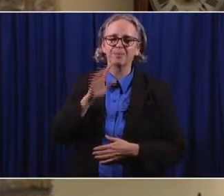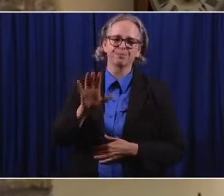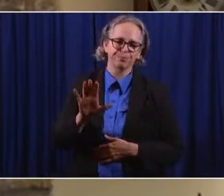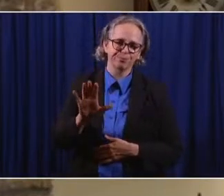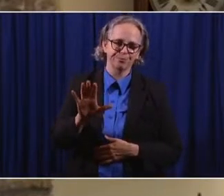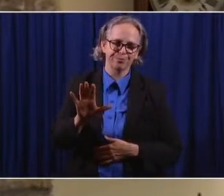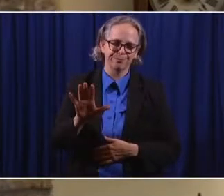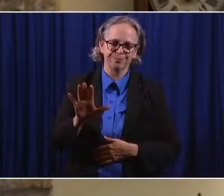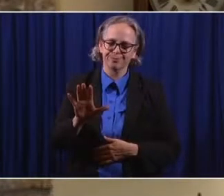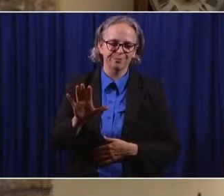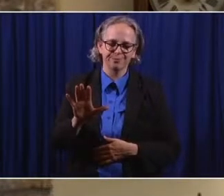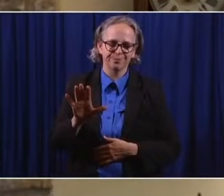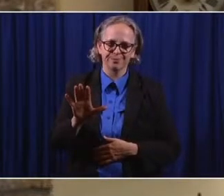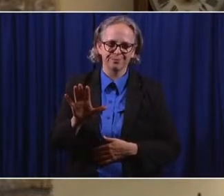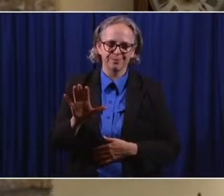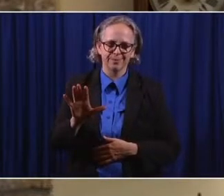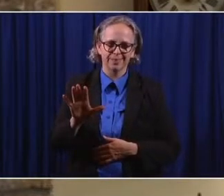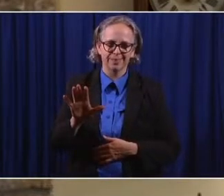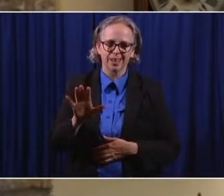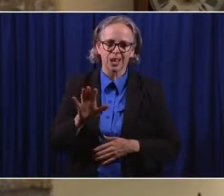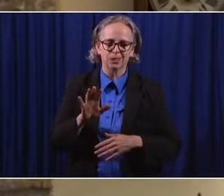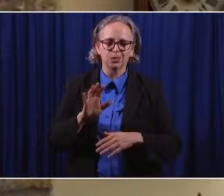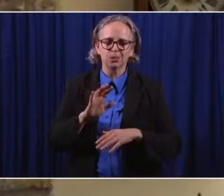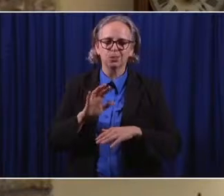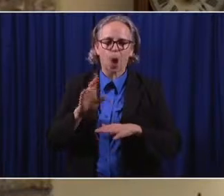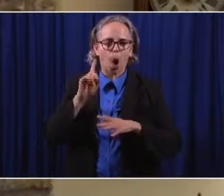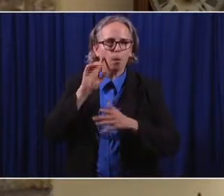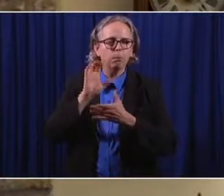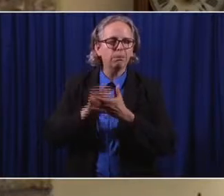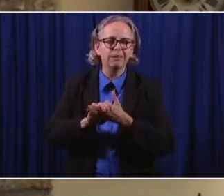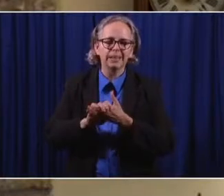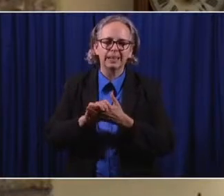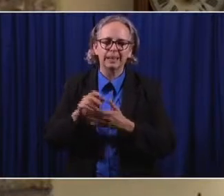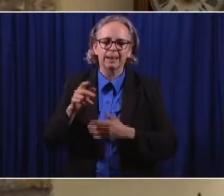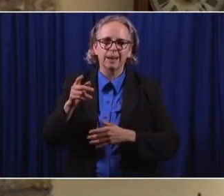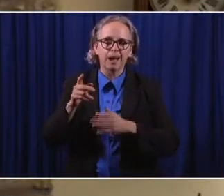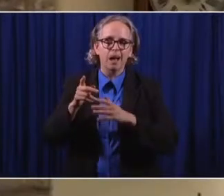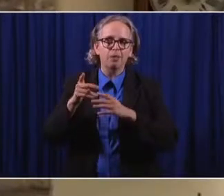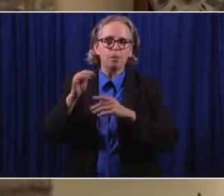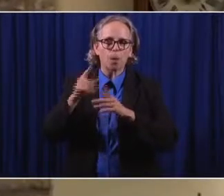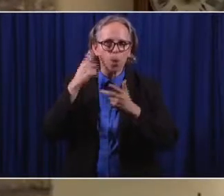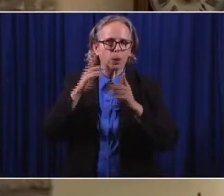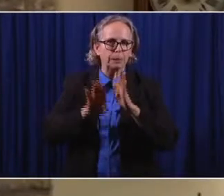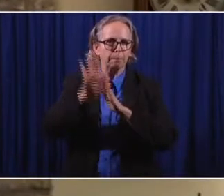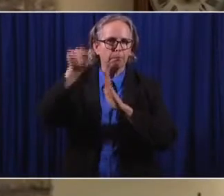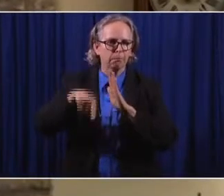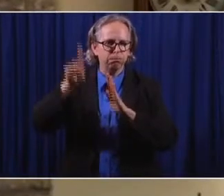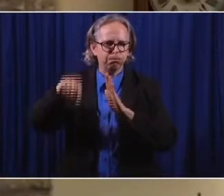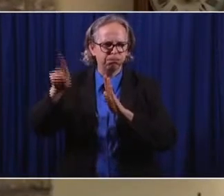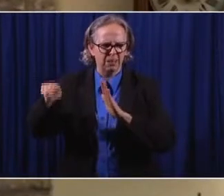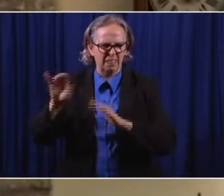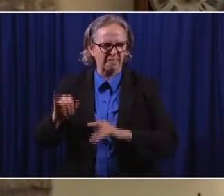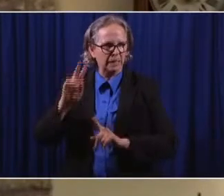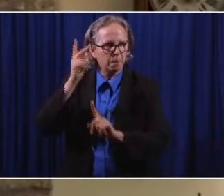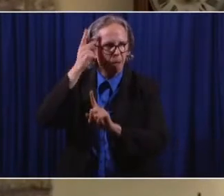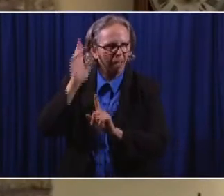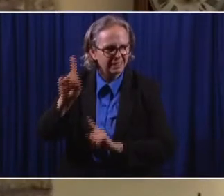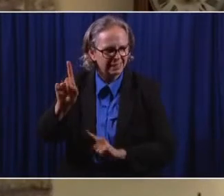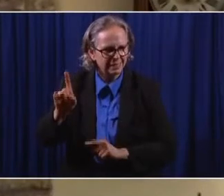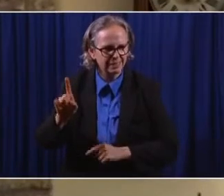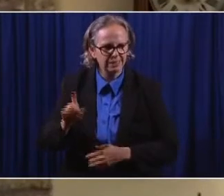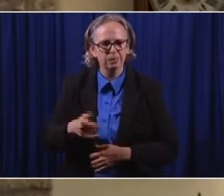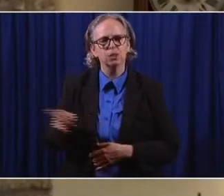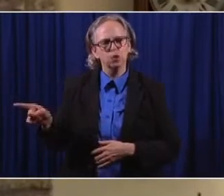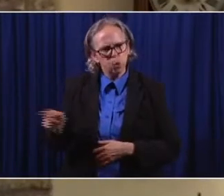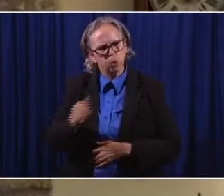don't get too high, don't get too low. If you're in politics, you just do the best you can, and you move on. That's